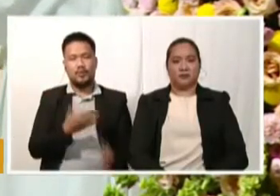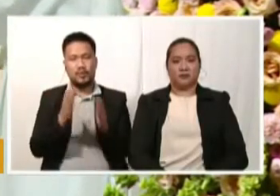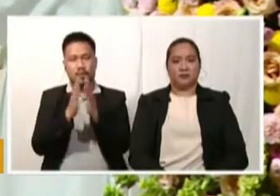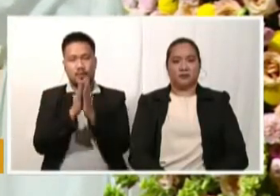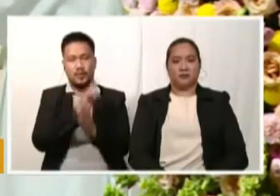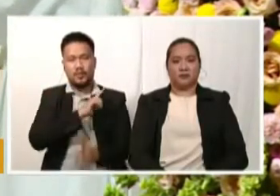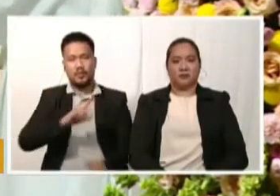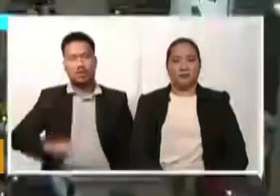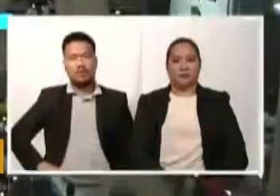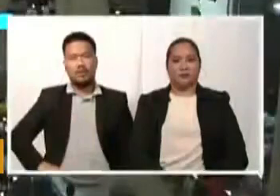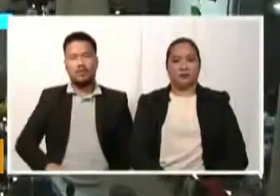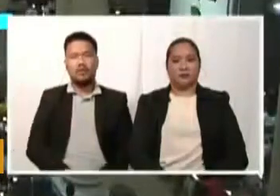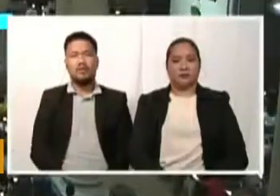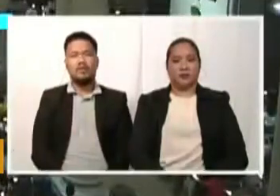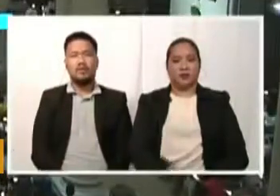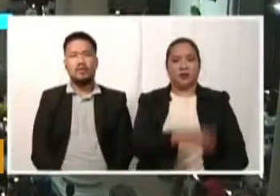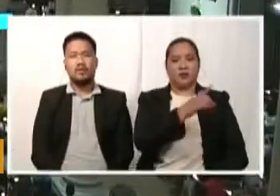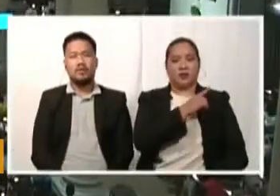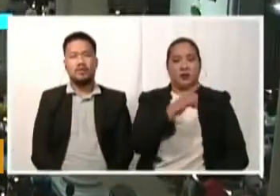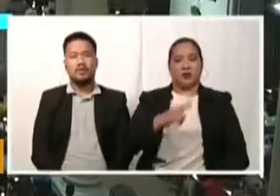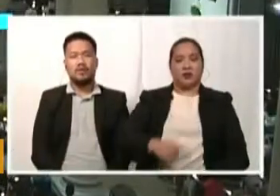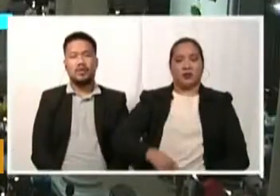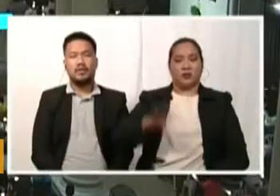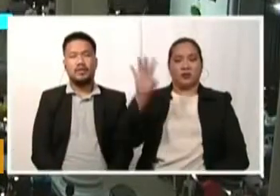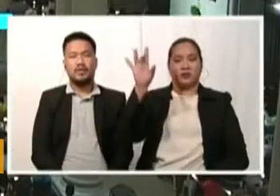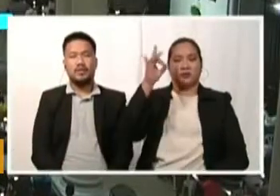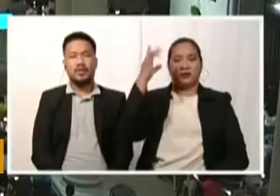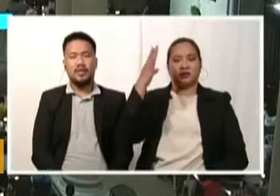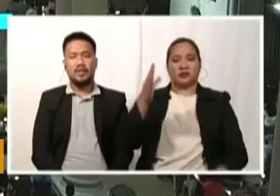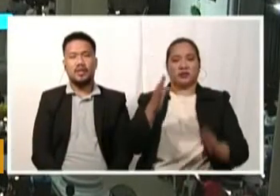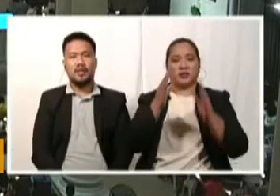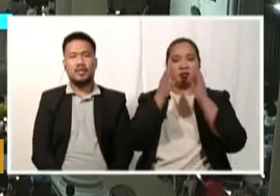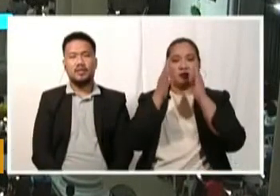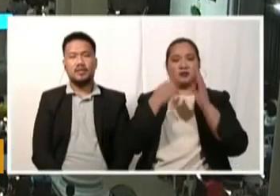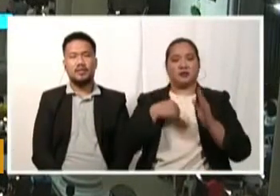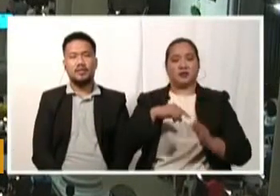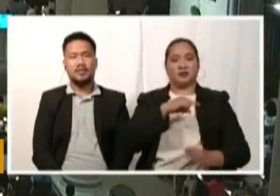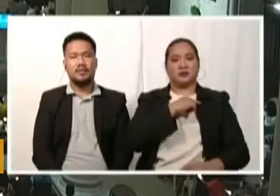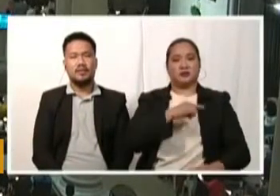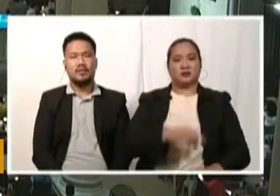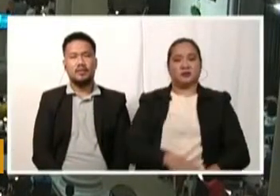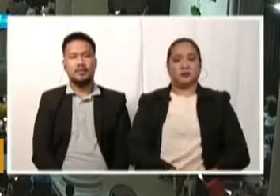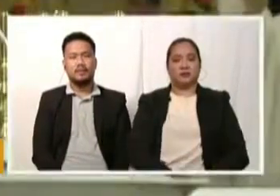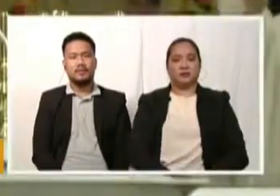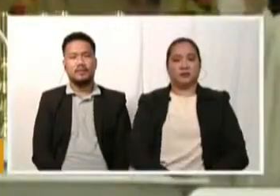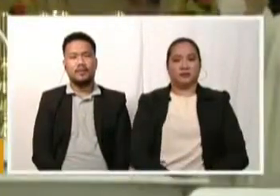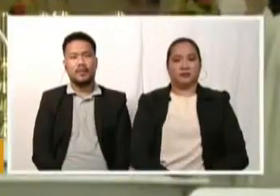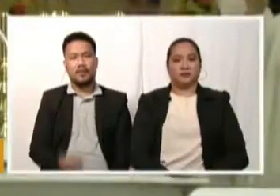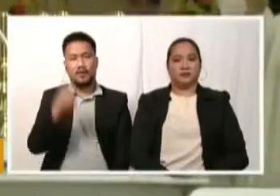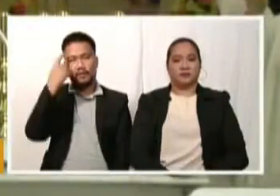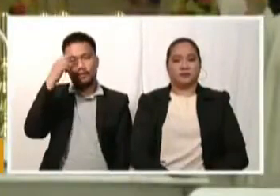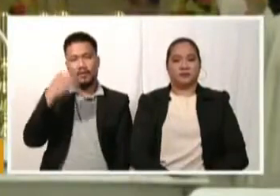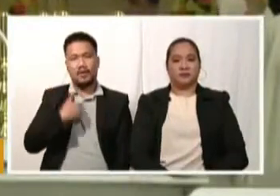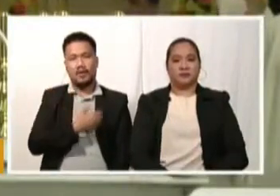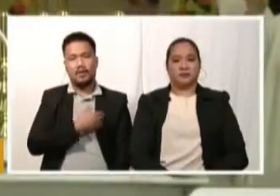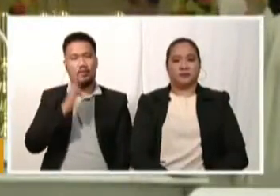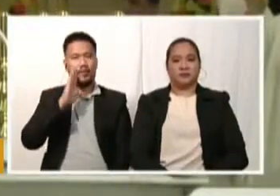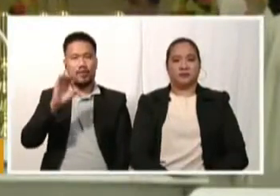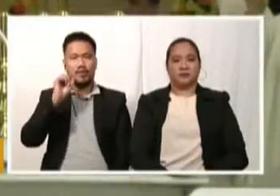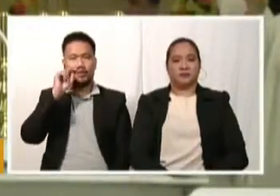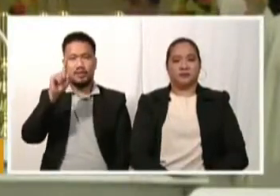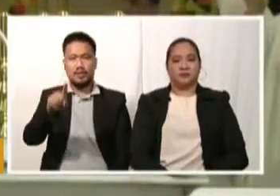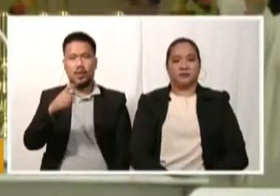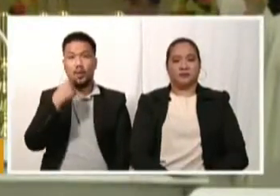Let us pray to the Lord. Lord, graciously hear us. For our brothers and sisters